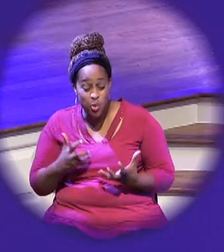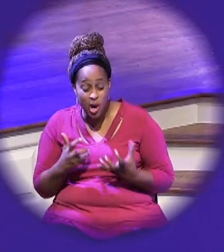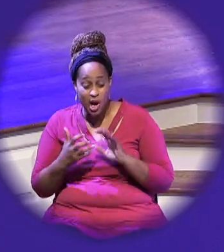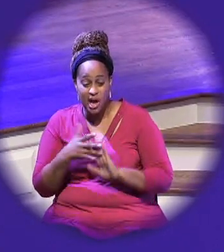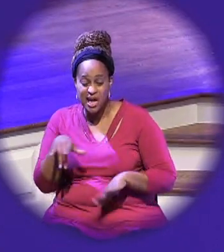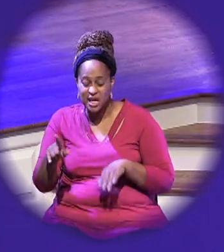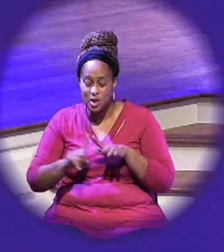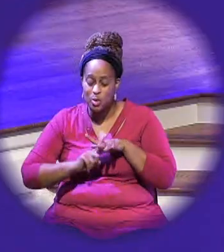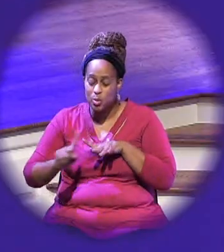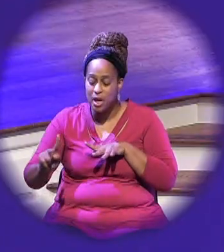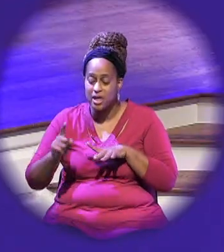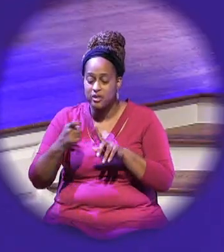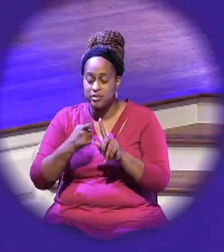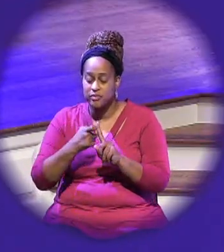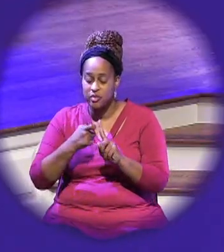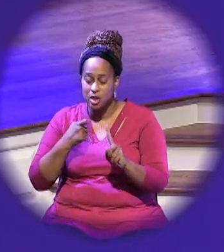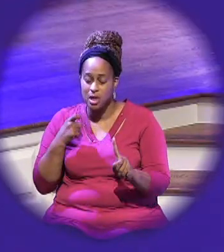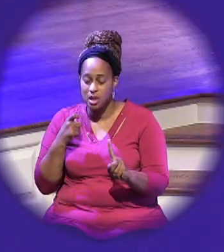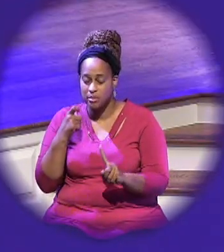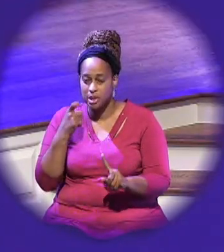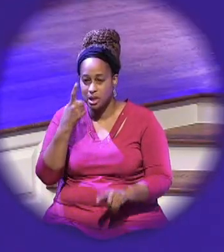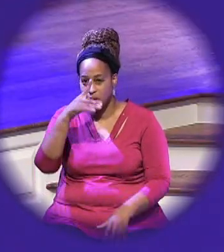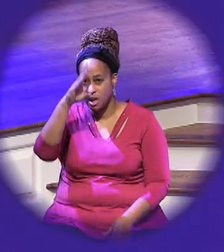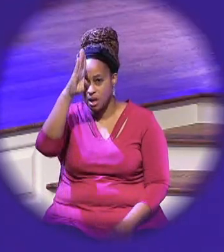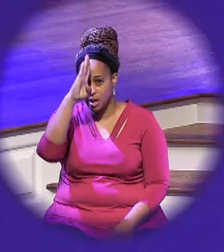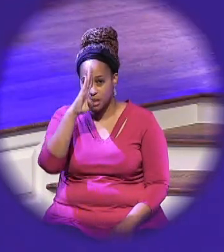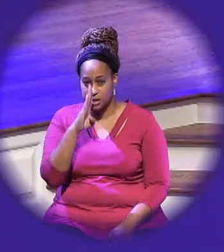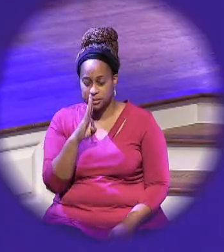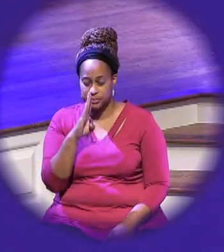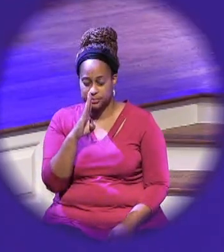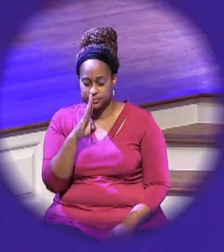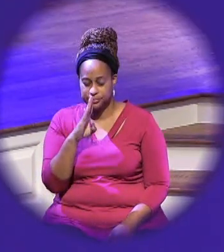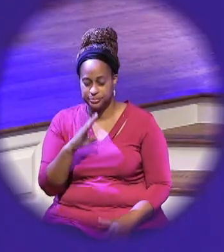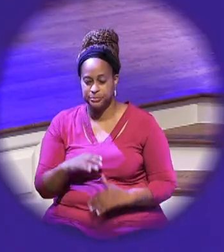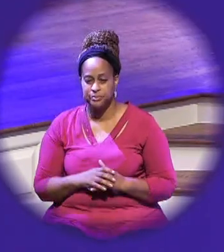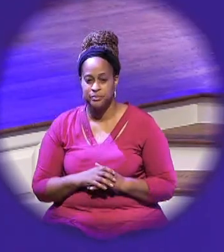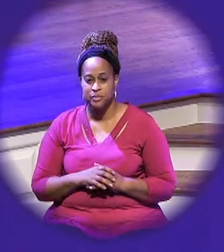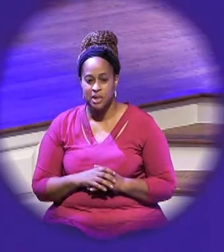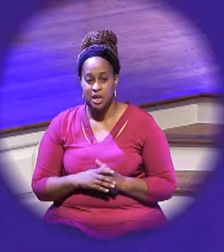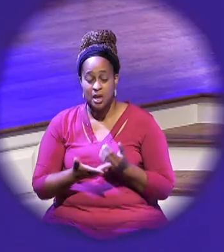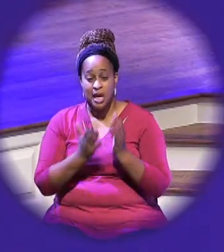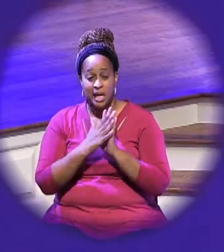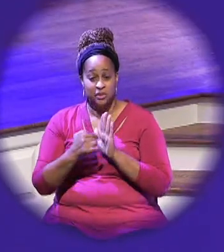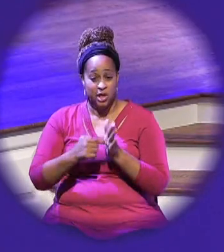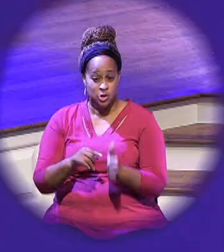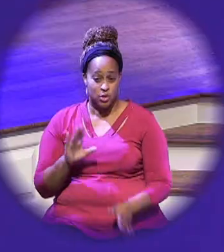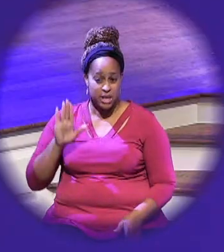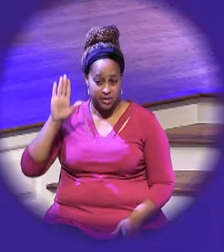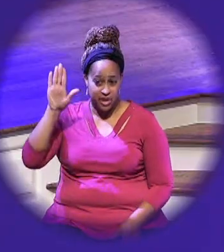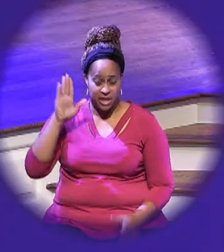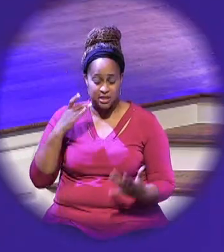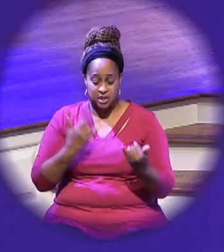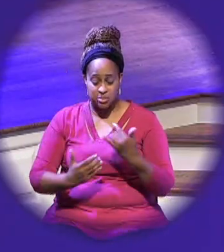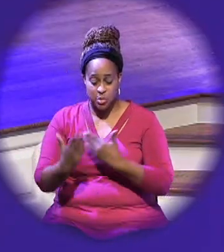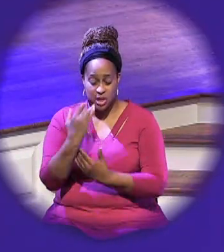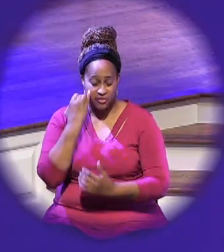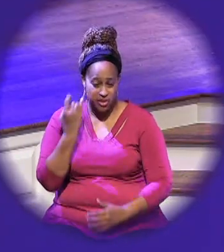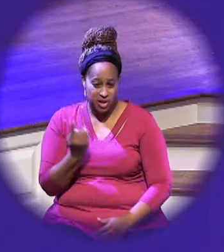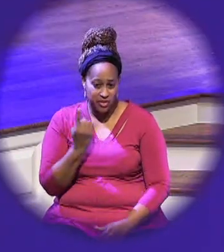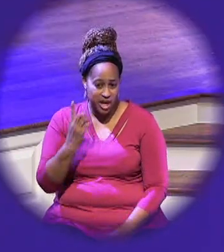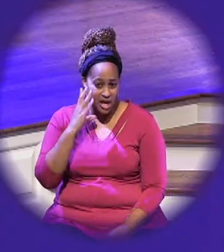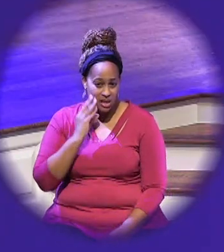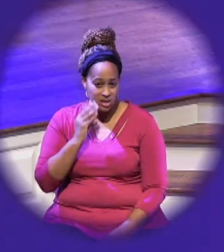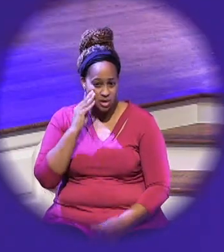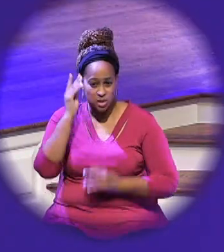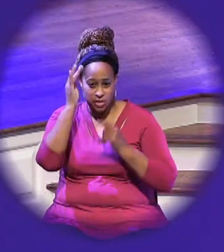get away from God. I'm not going to ask for a show of hands this morning if you've ever had such a